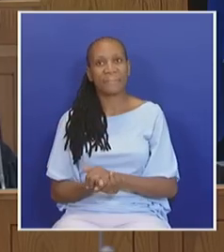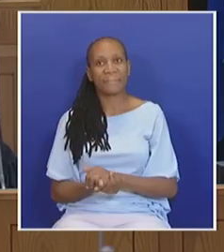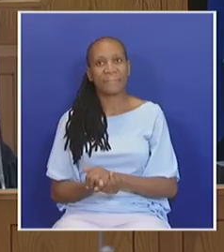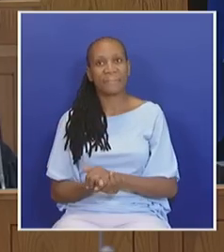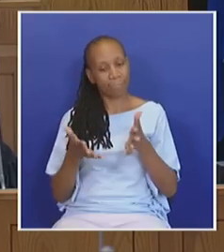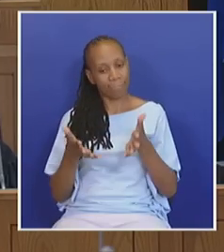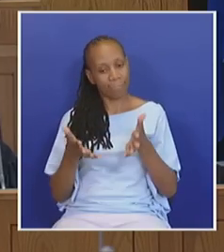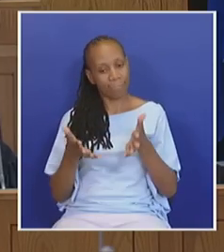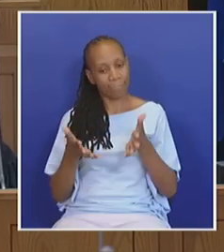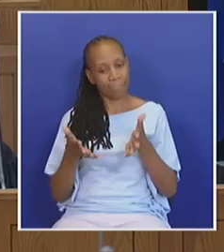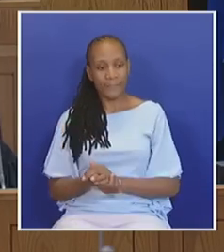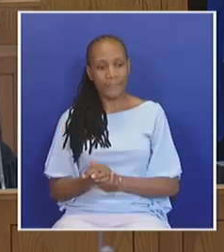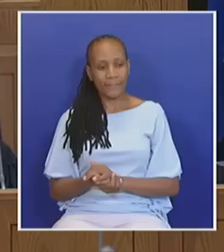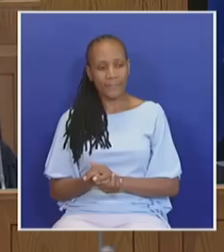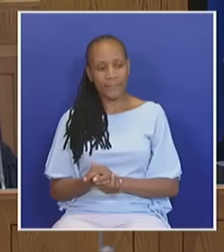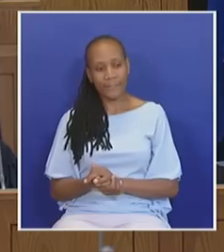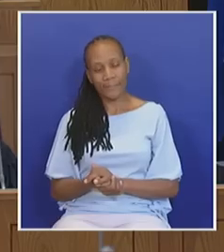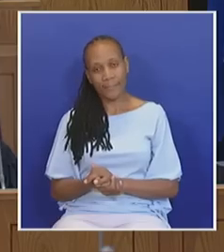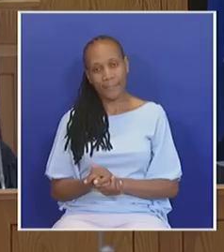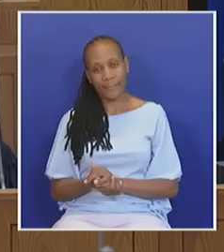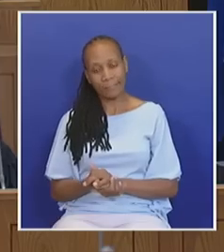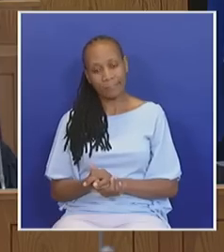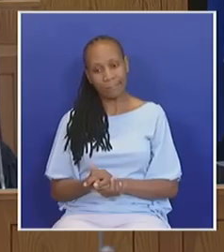I wish to